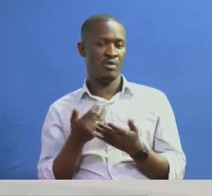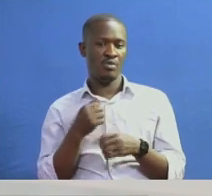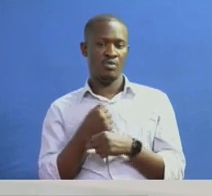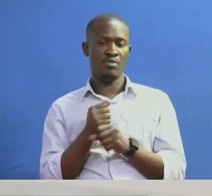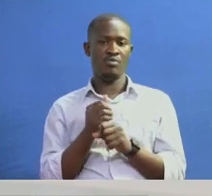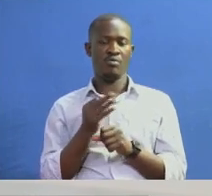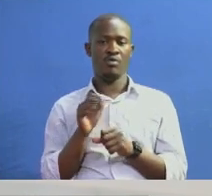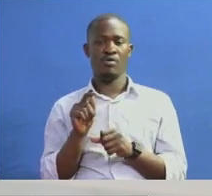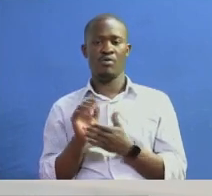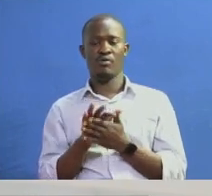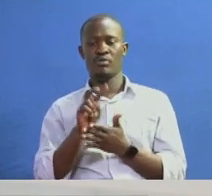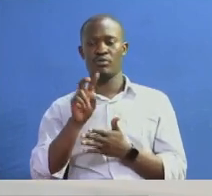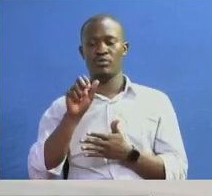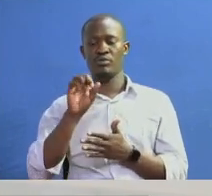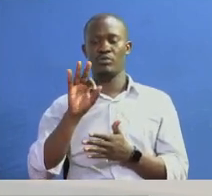of the